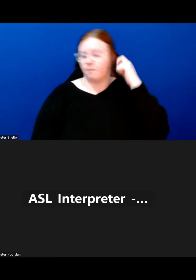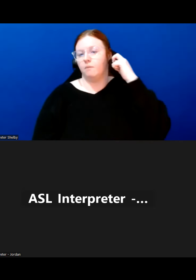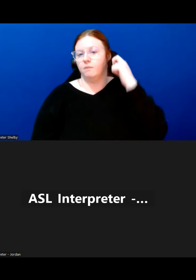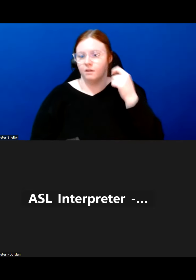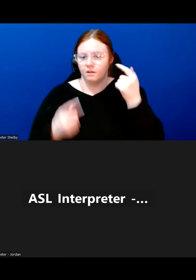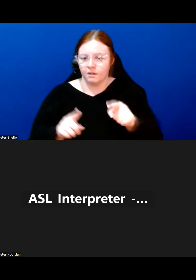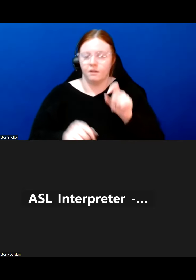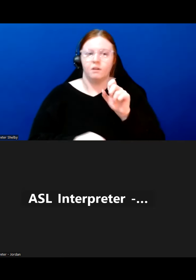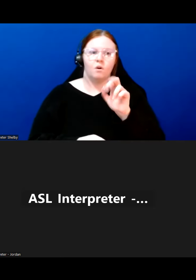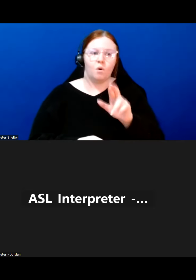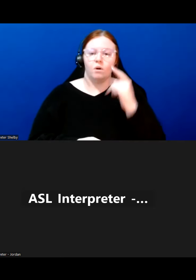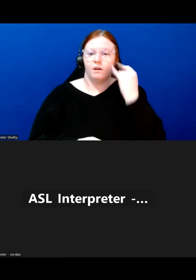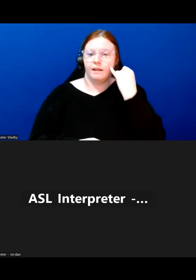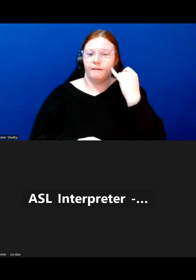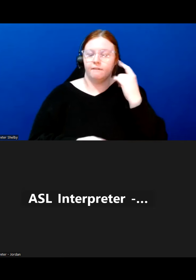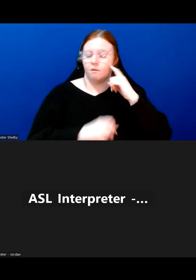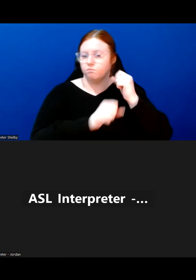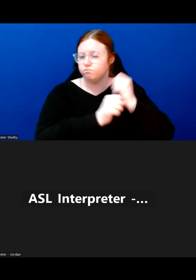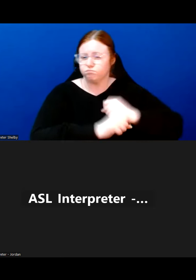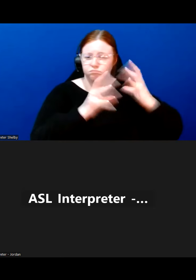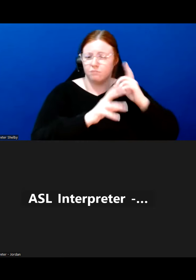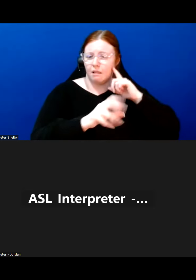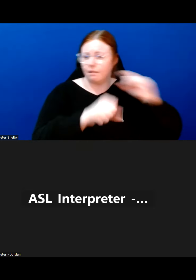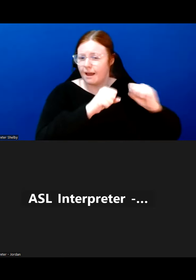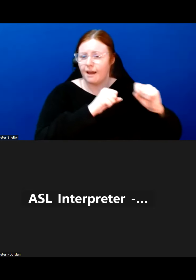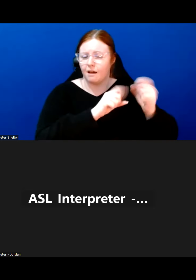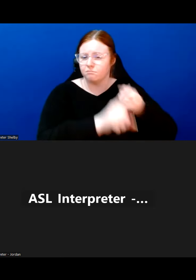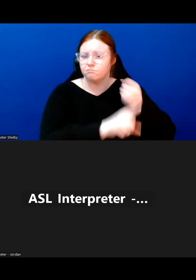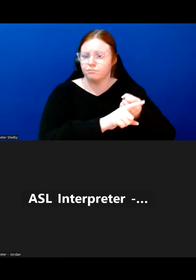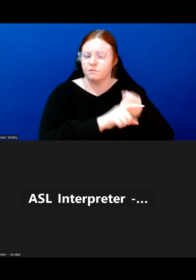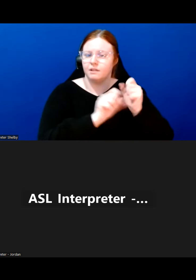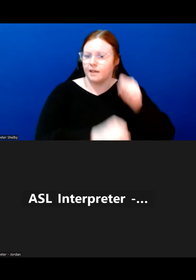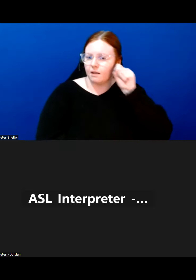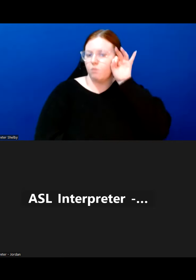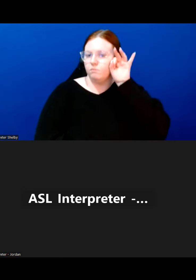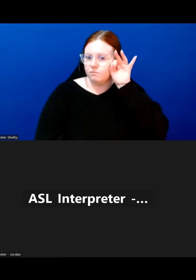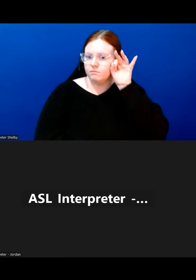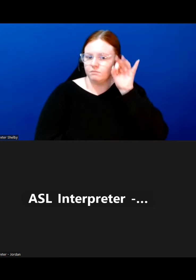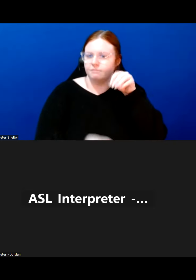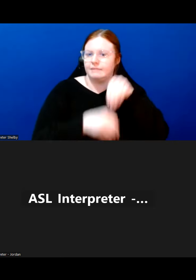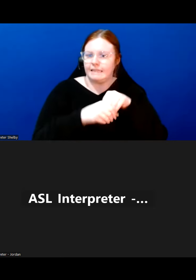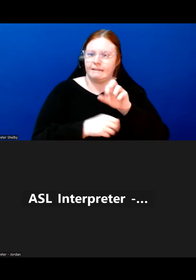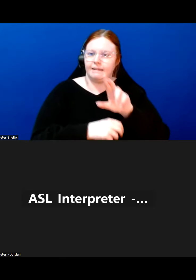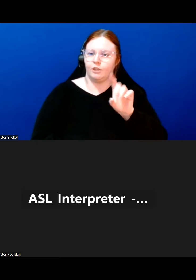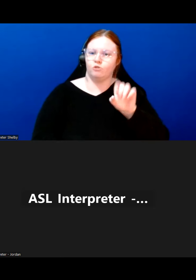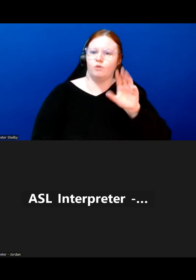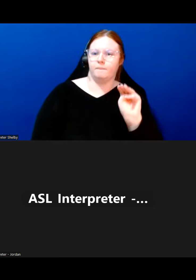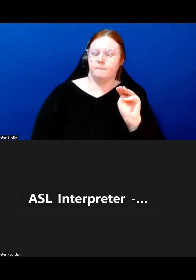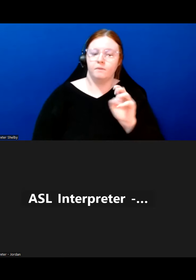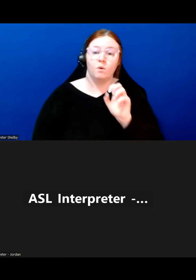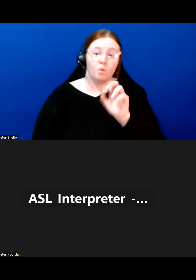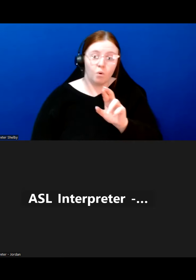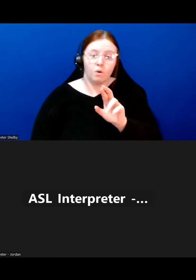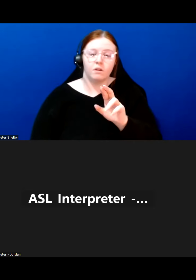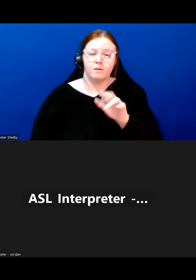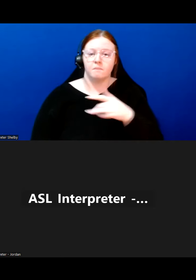to your ear, it could be loud enough that that could damage your eardrum. Or the most common cause we see is if you